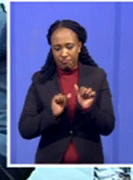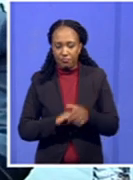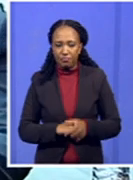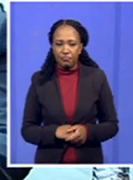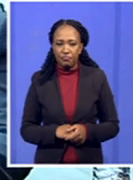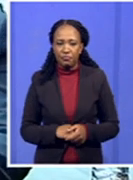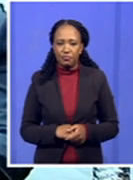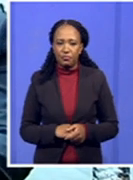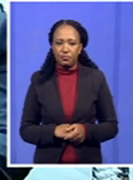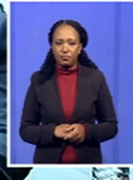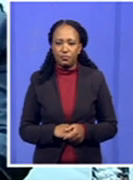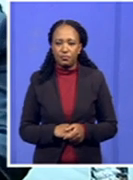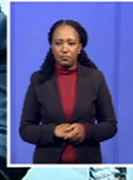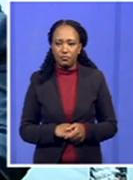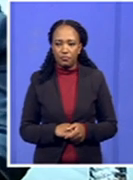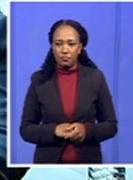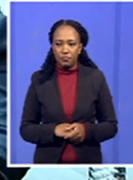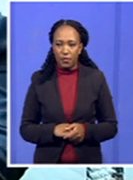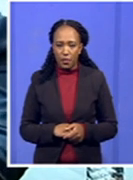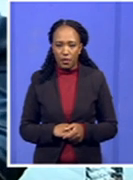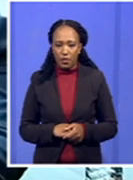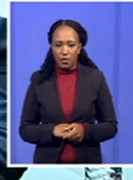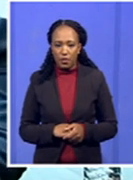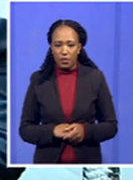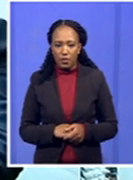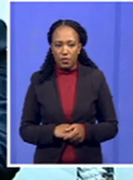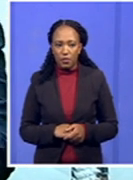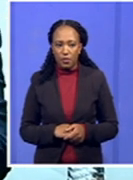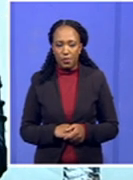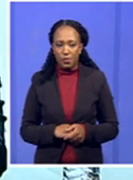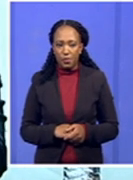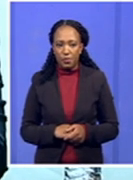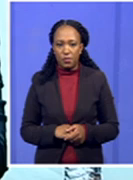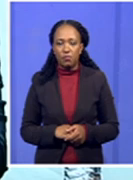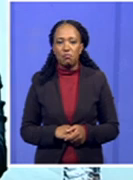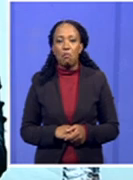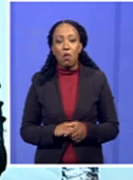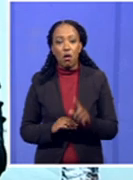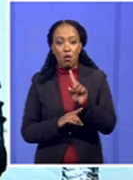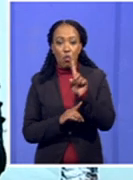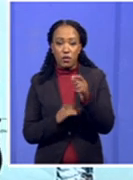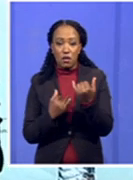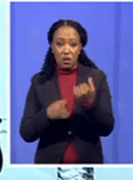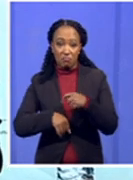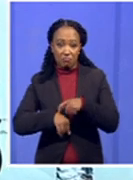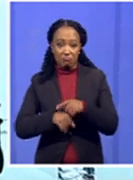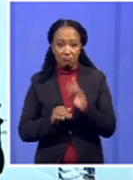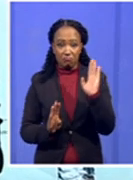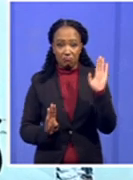Yeah, I'm going to take questions now with a show of hands.